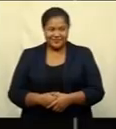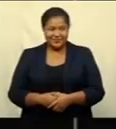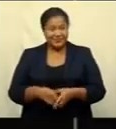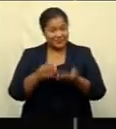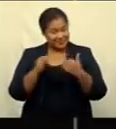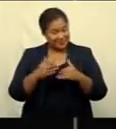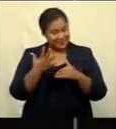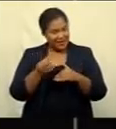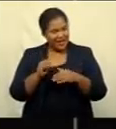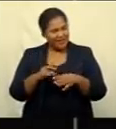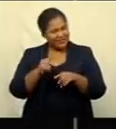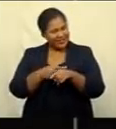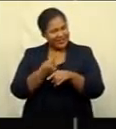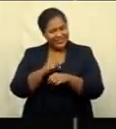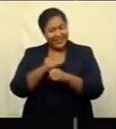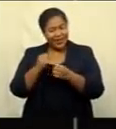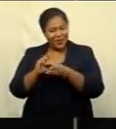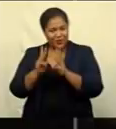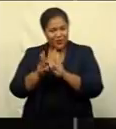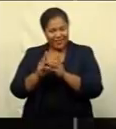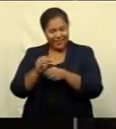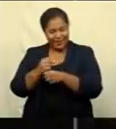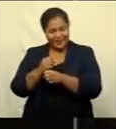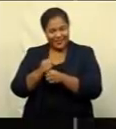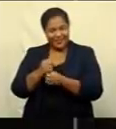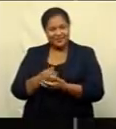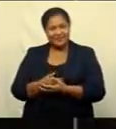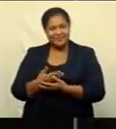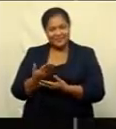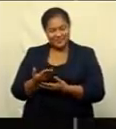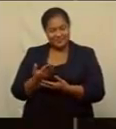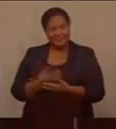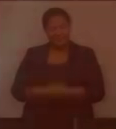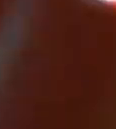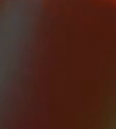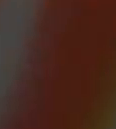Coming up, we will have the very latest in the weather for you. Details after the break.